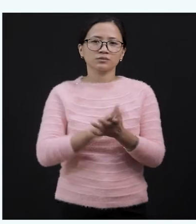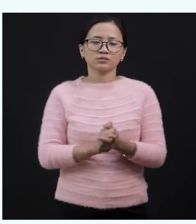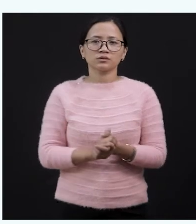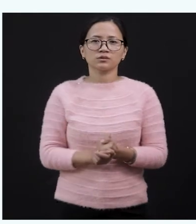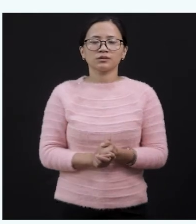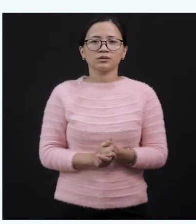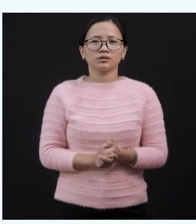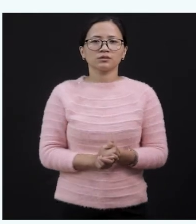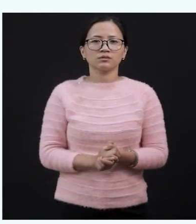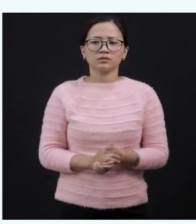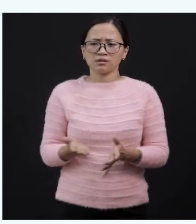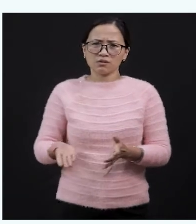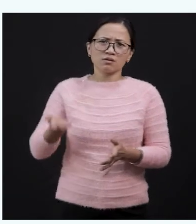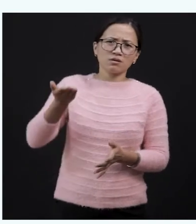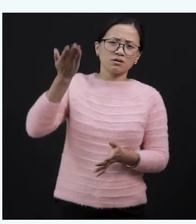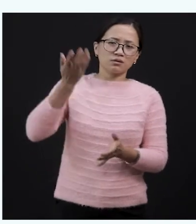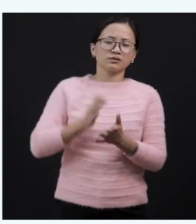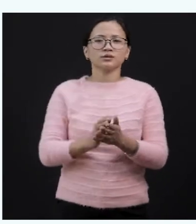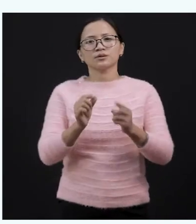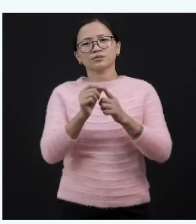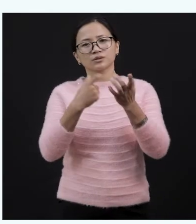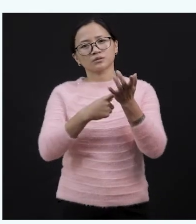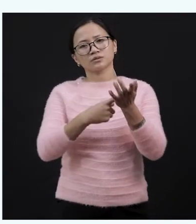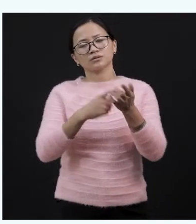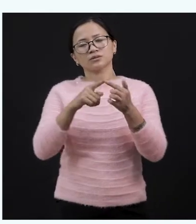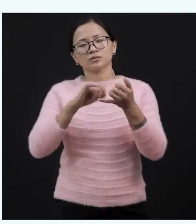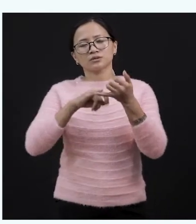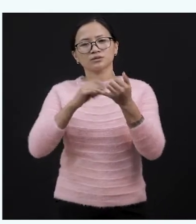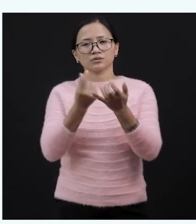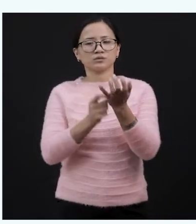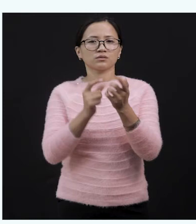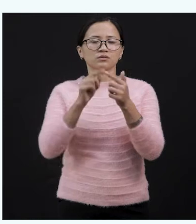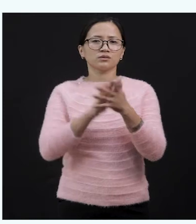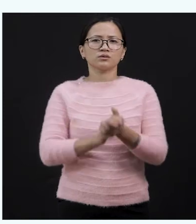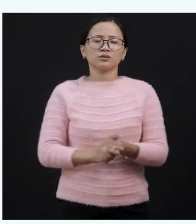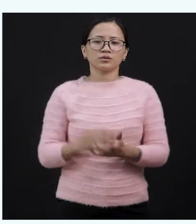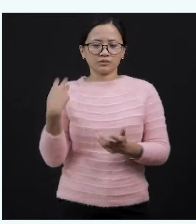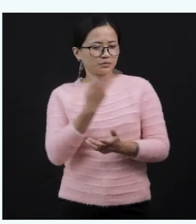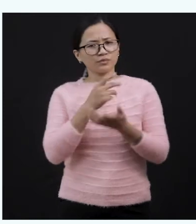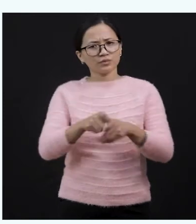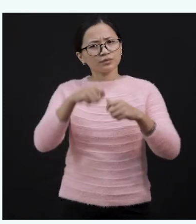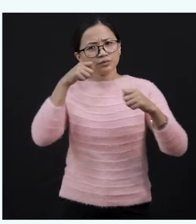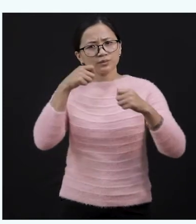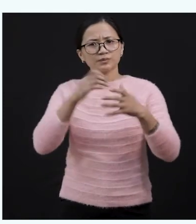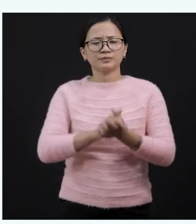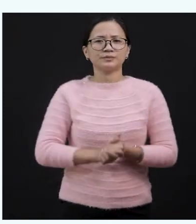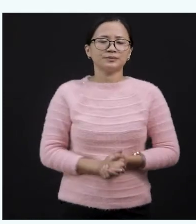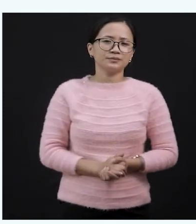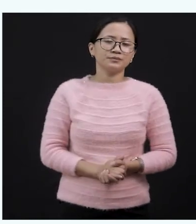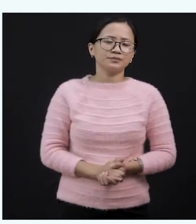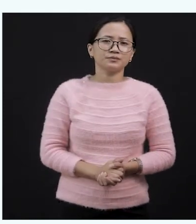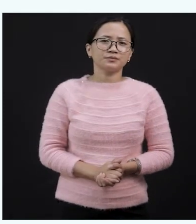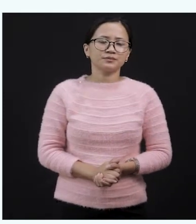because of high pressure. We are blowing, right?